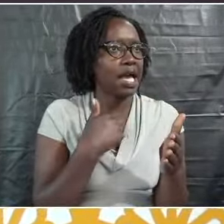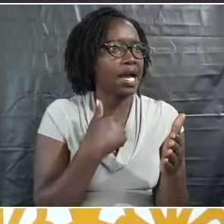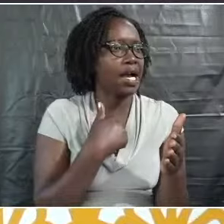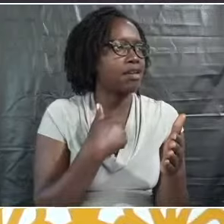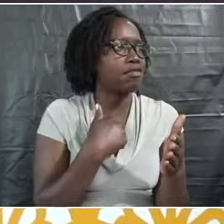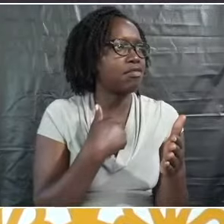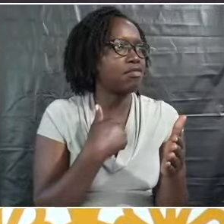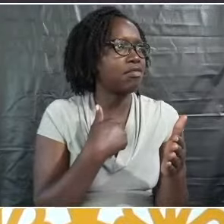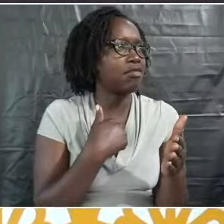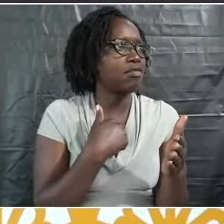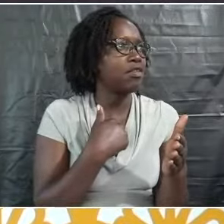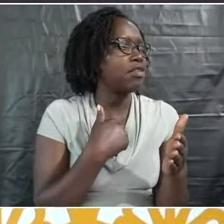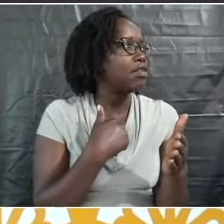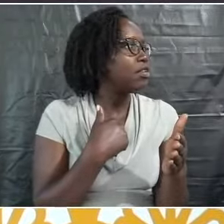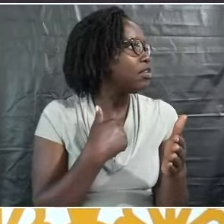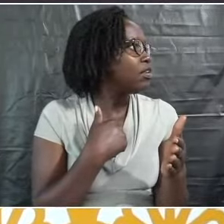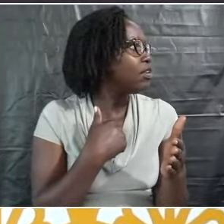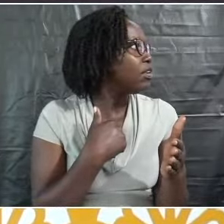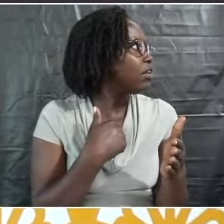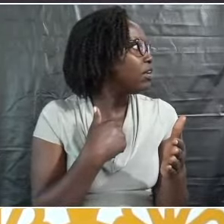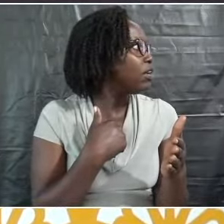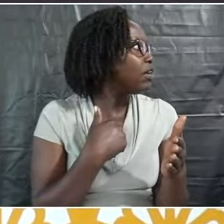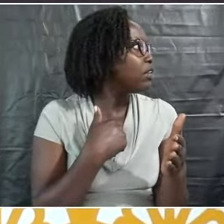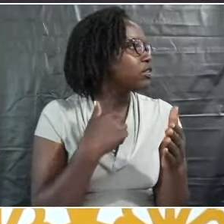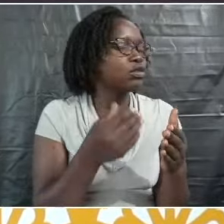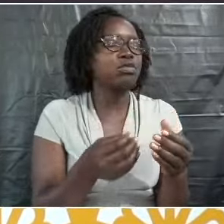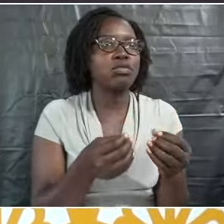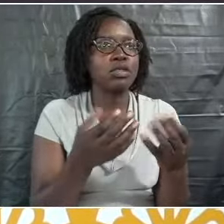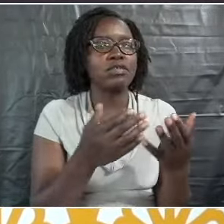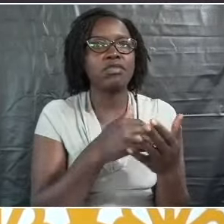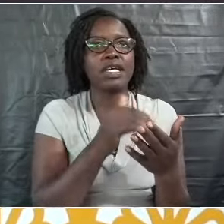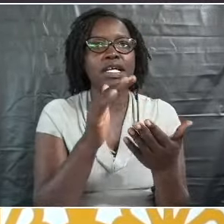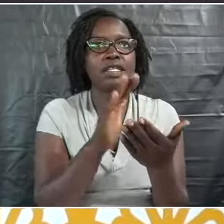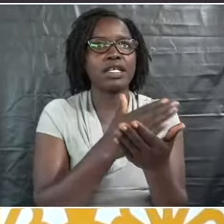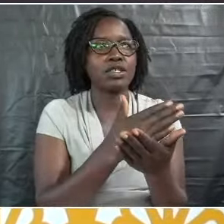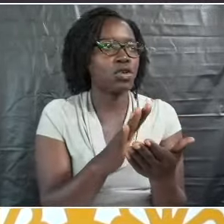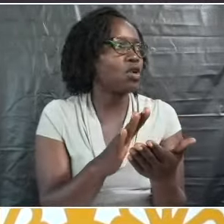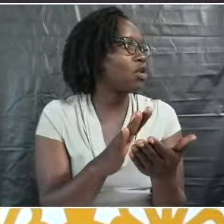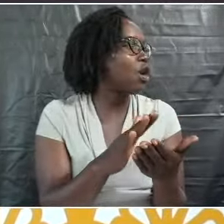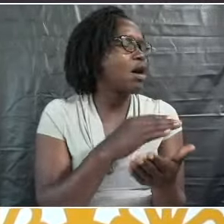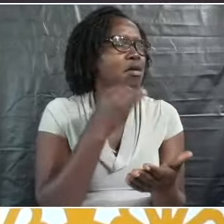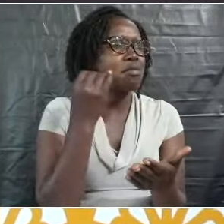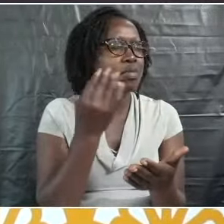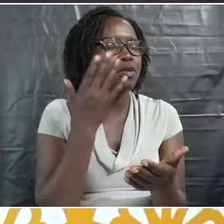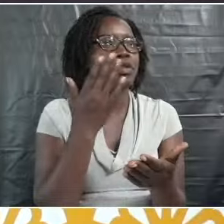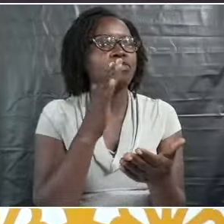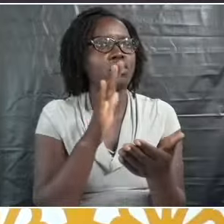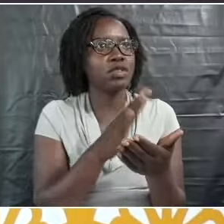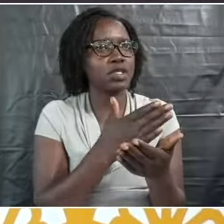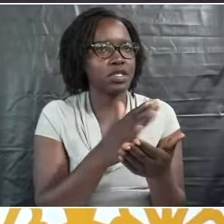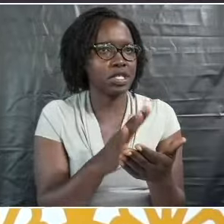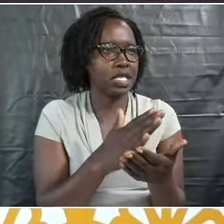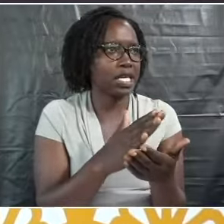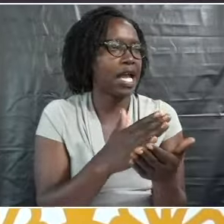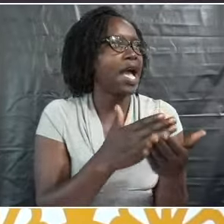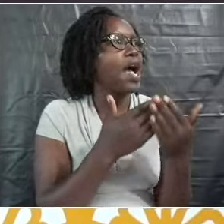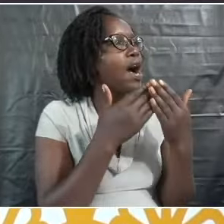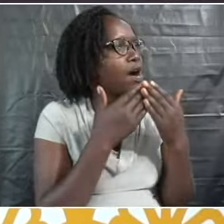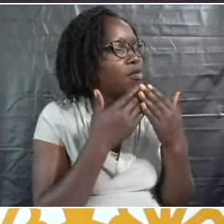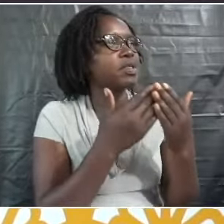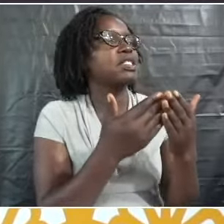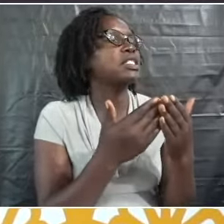at the end to give us another piece of music. Beautiful singing. Appreciate